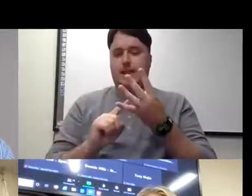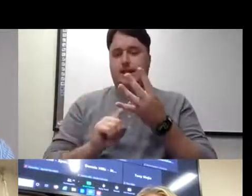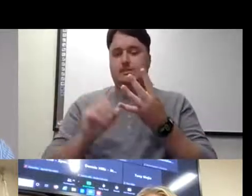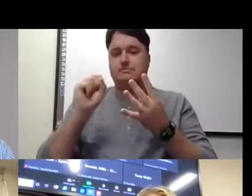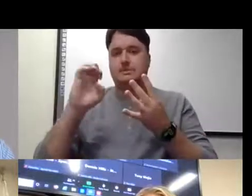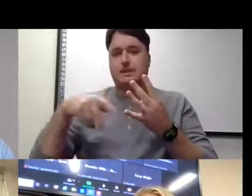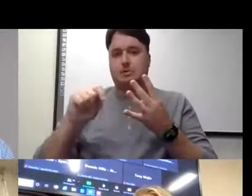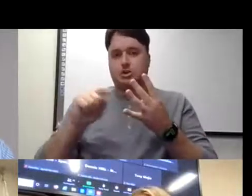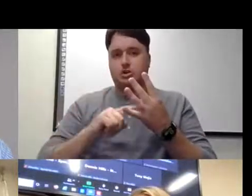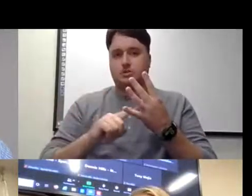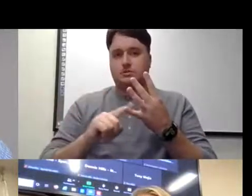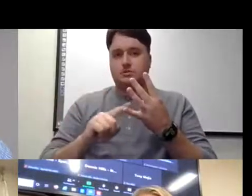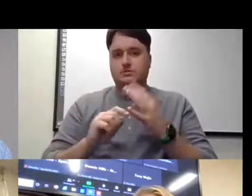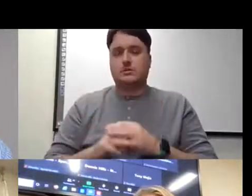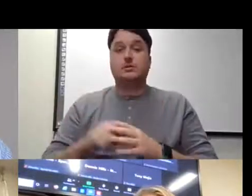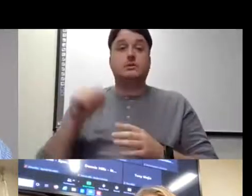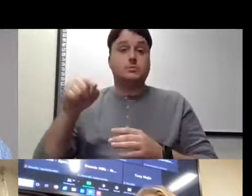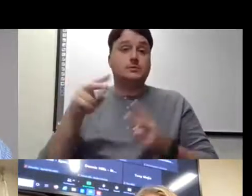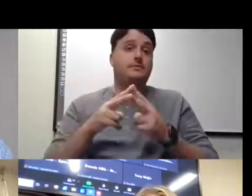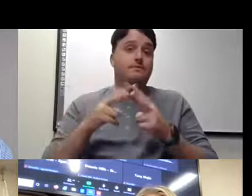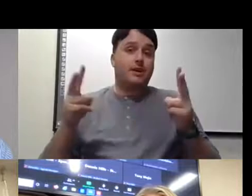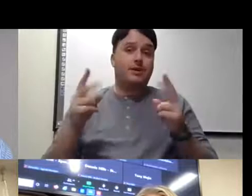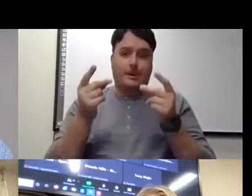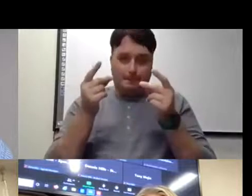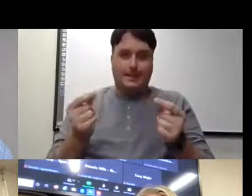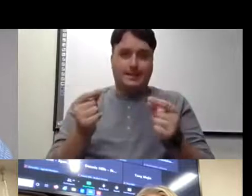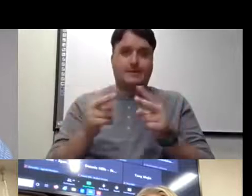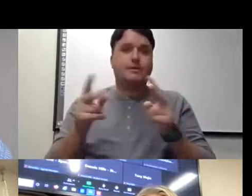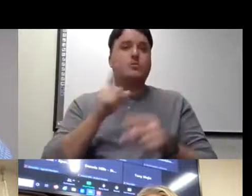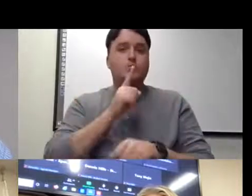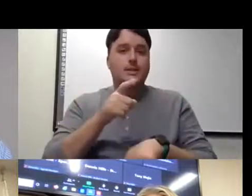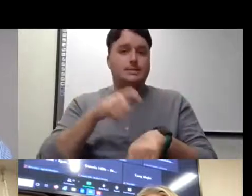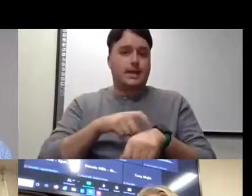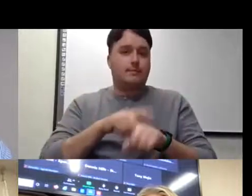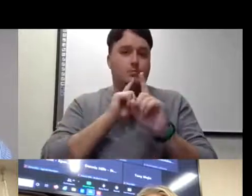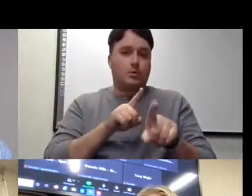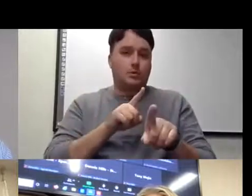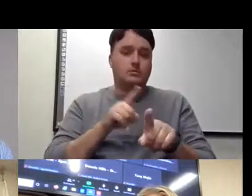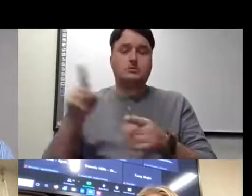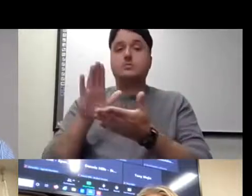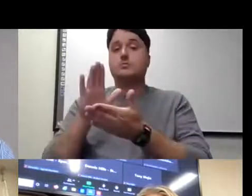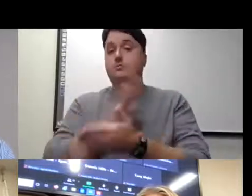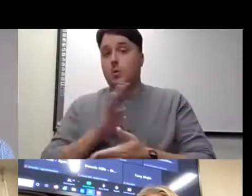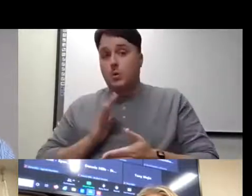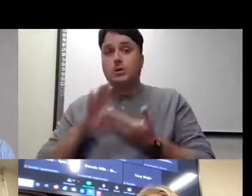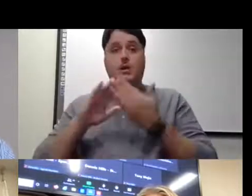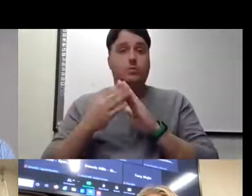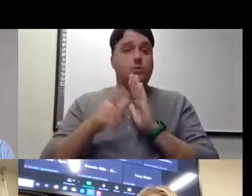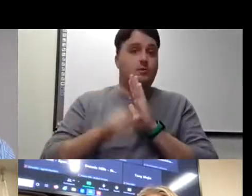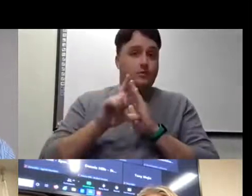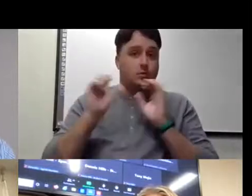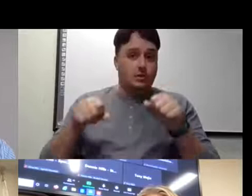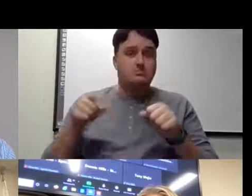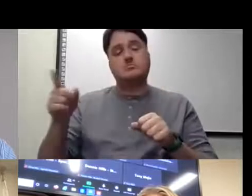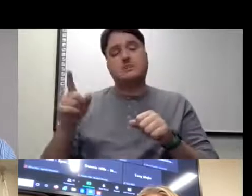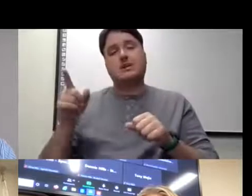September. So these are very immediate and real-time reports that the board and the community can review that are different